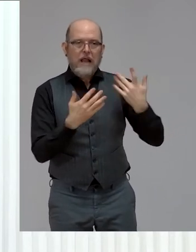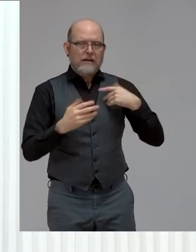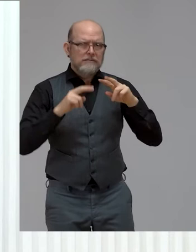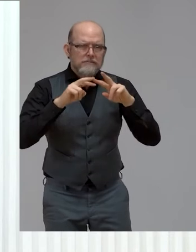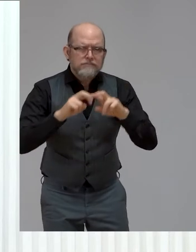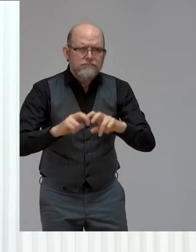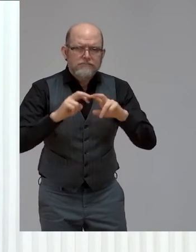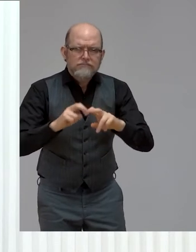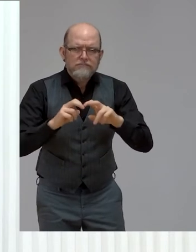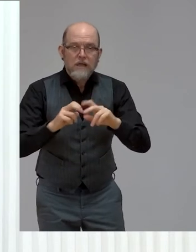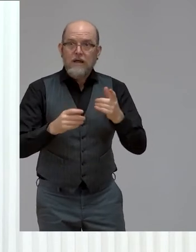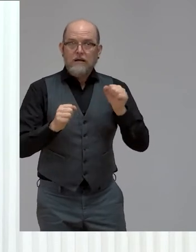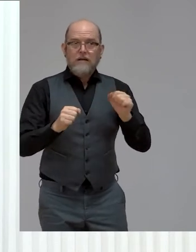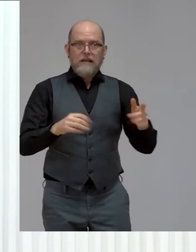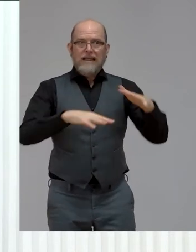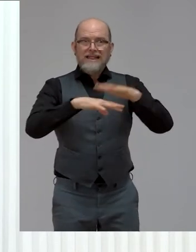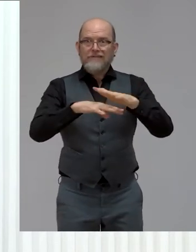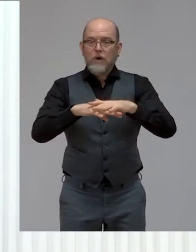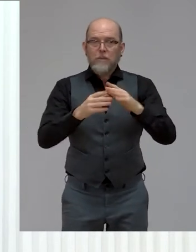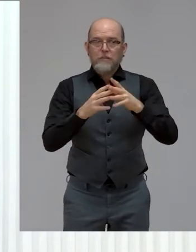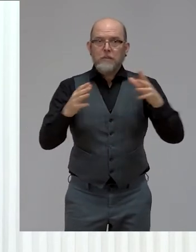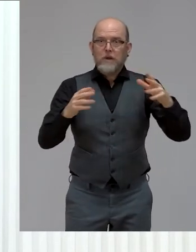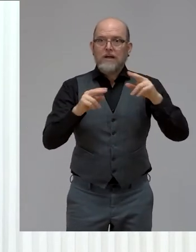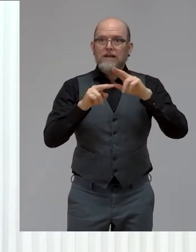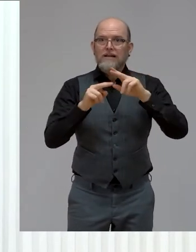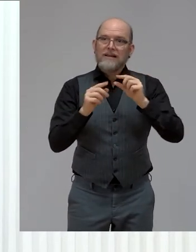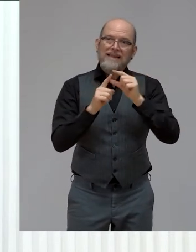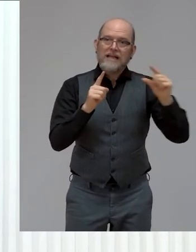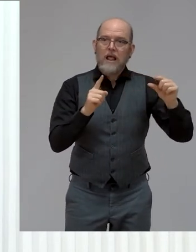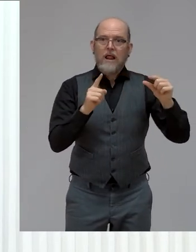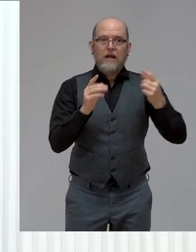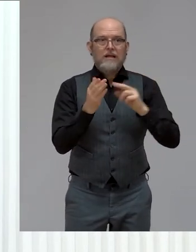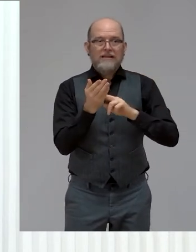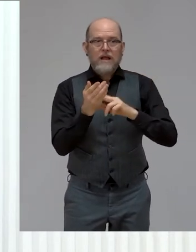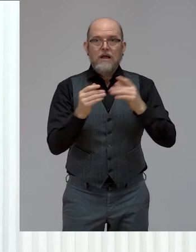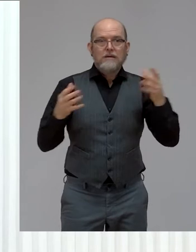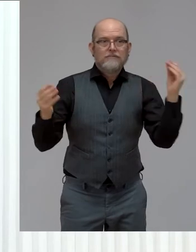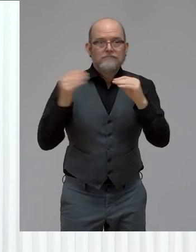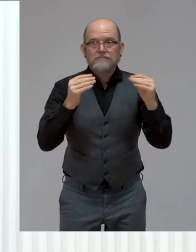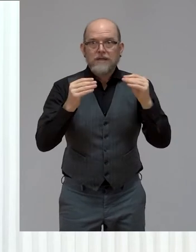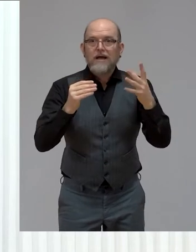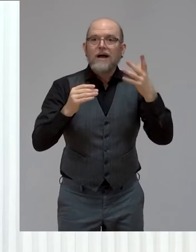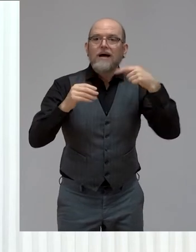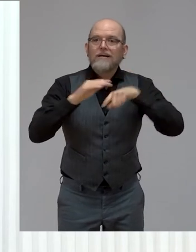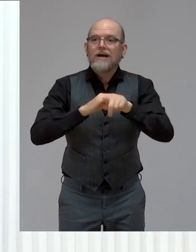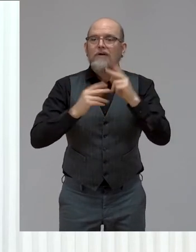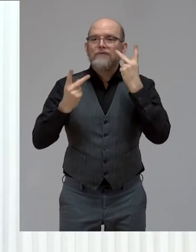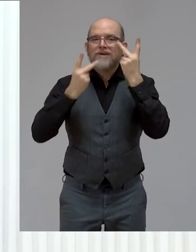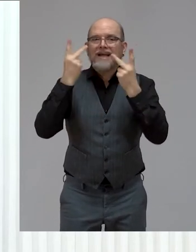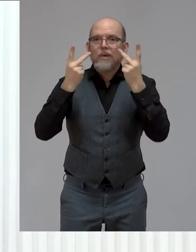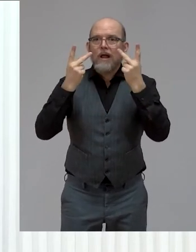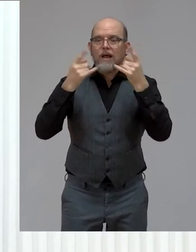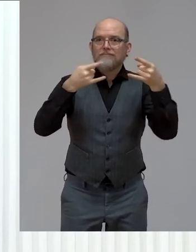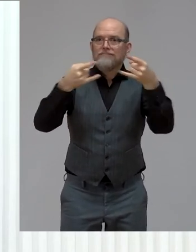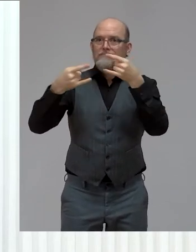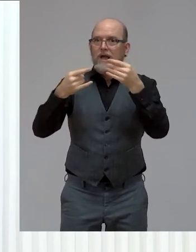network approach, we have been able to produce a virtual conference in a unique and professional